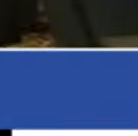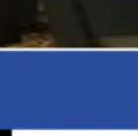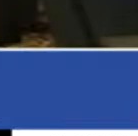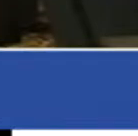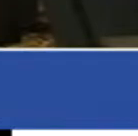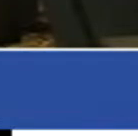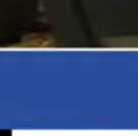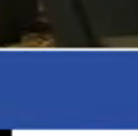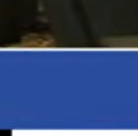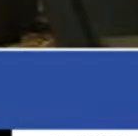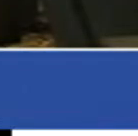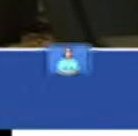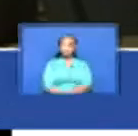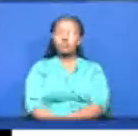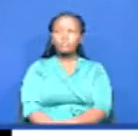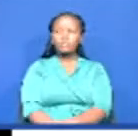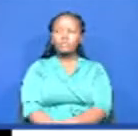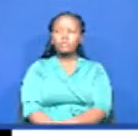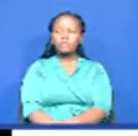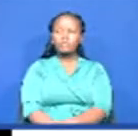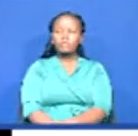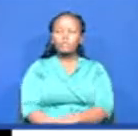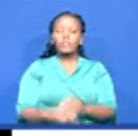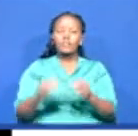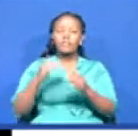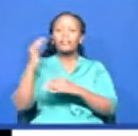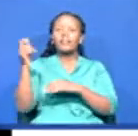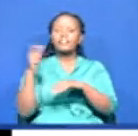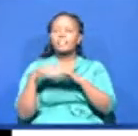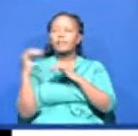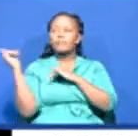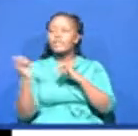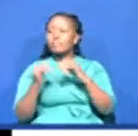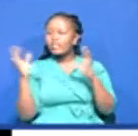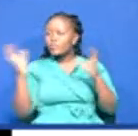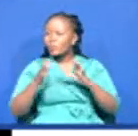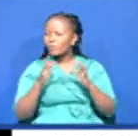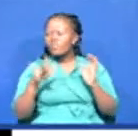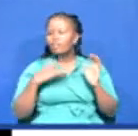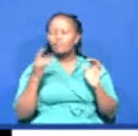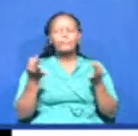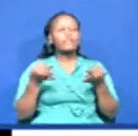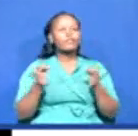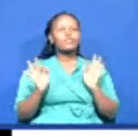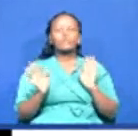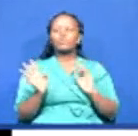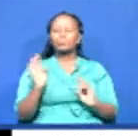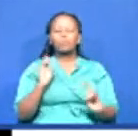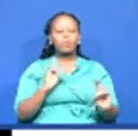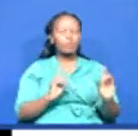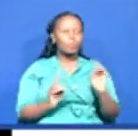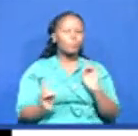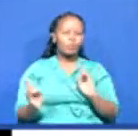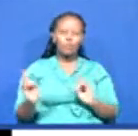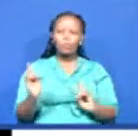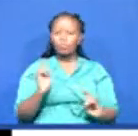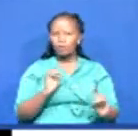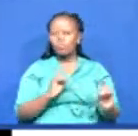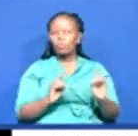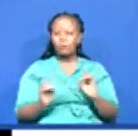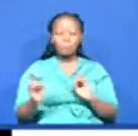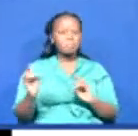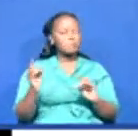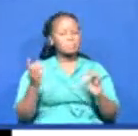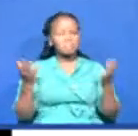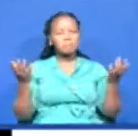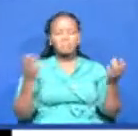them, kindly feel free to shake your leg, okay? And even to clap. Thank you very much indeed,